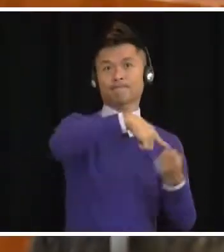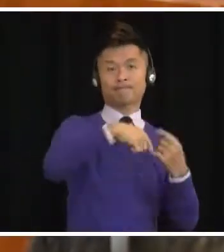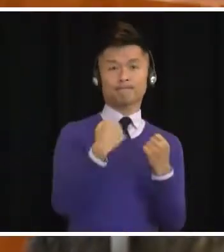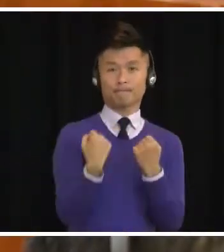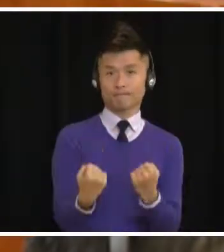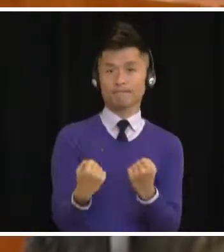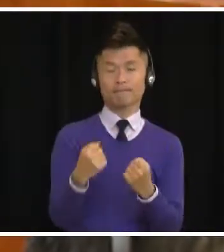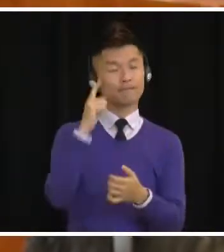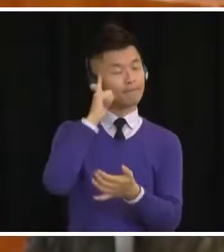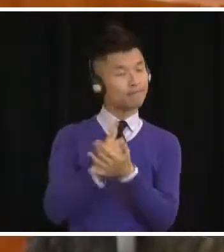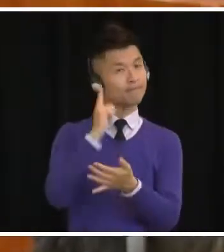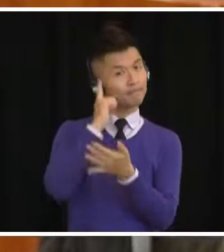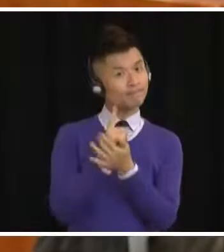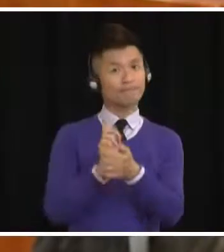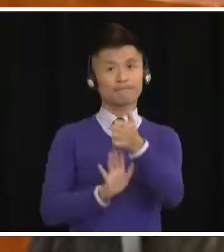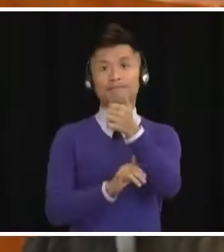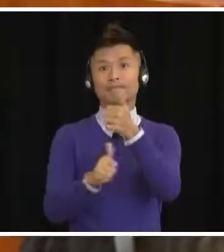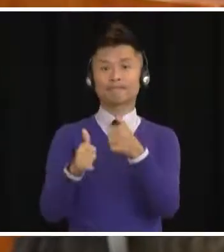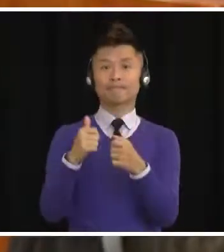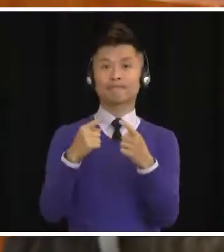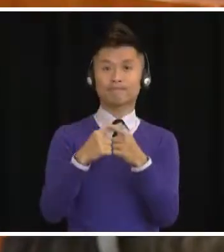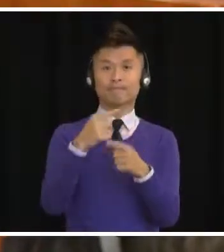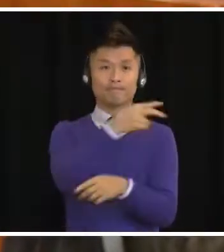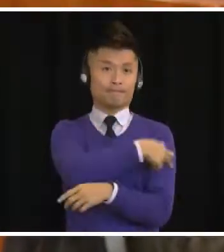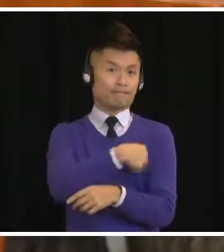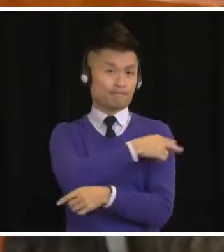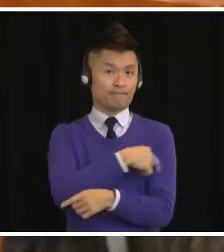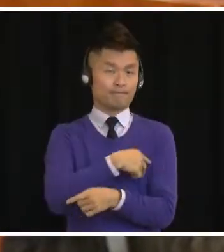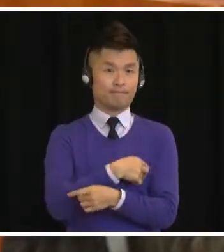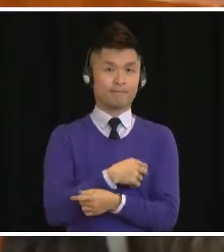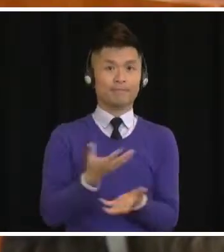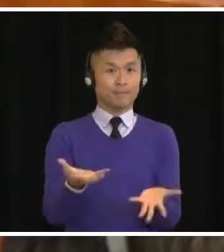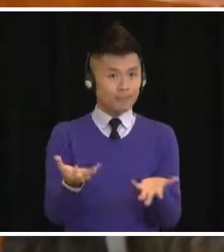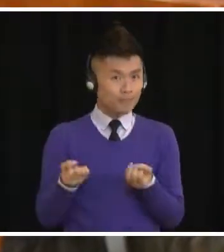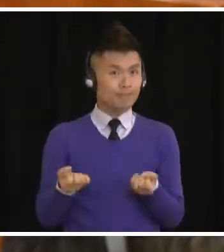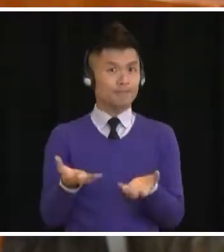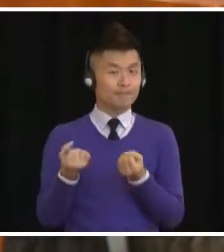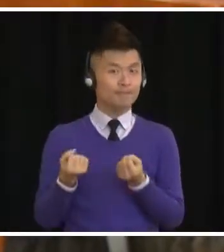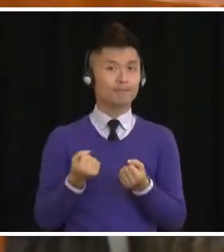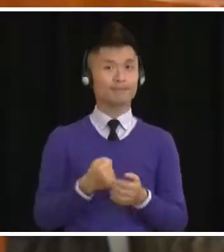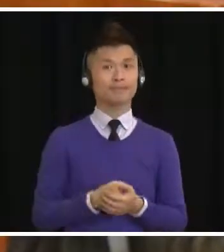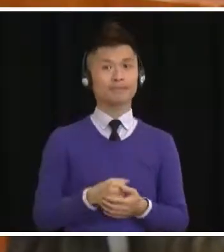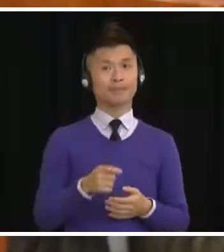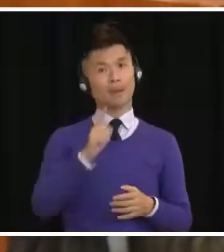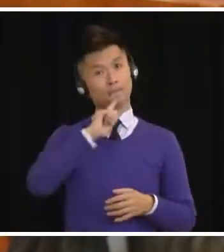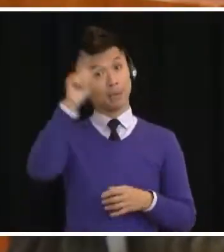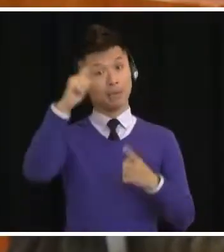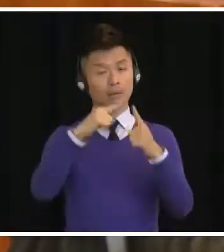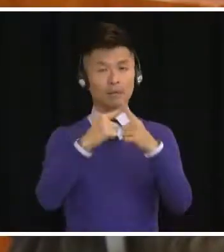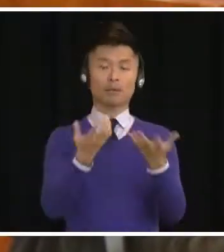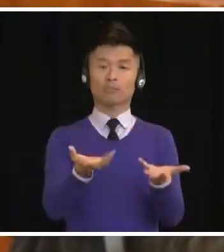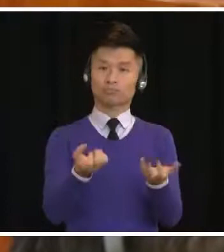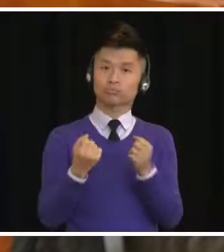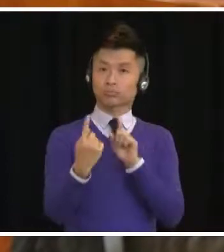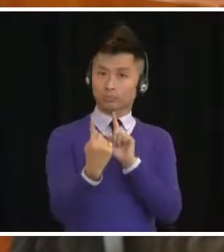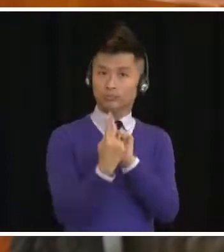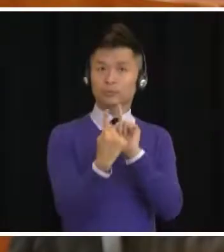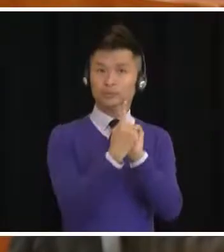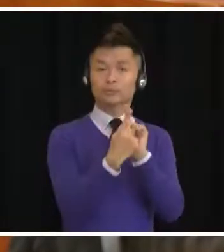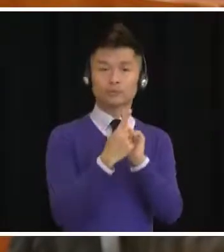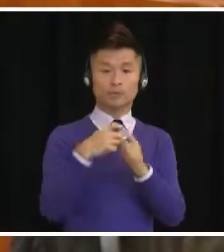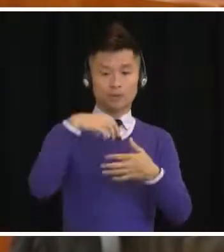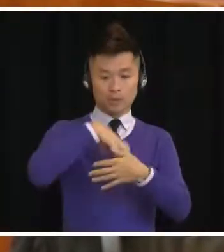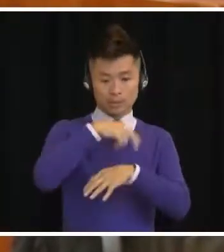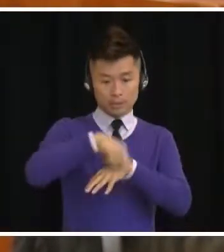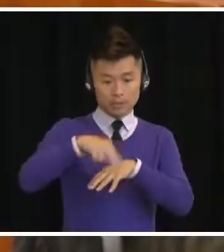also have staff members on duty every day to receive complaints made